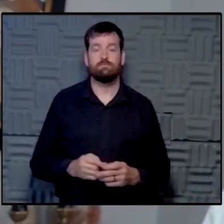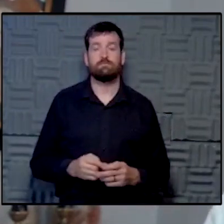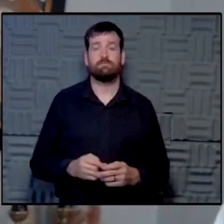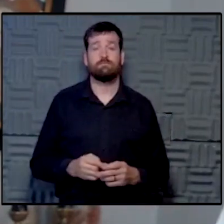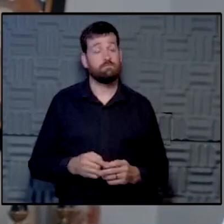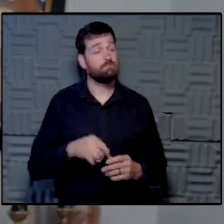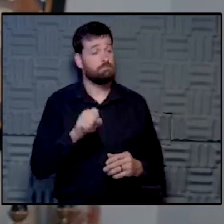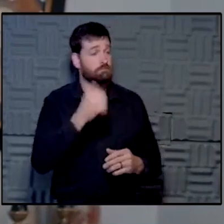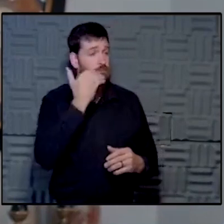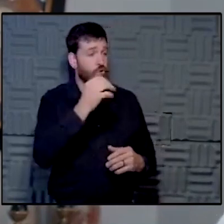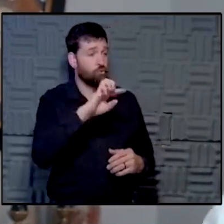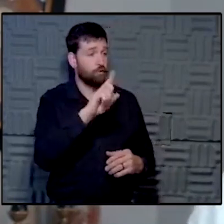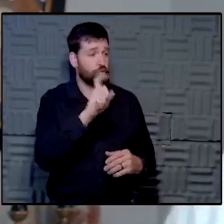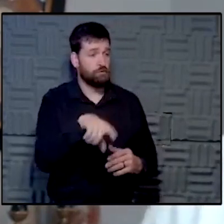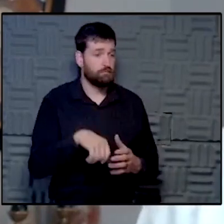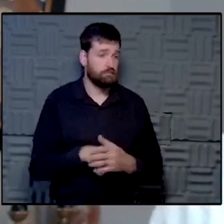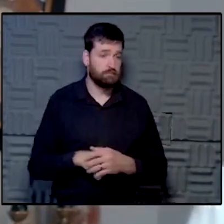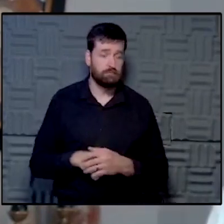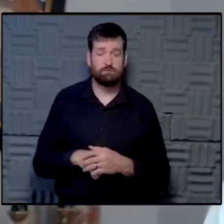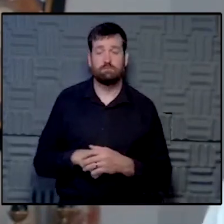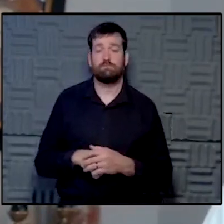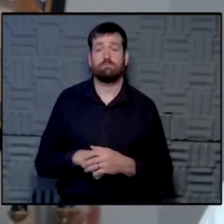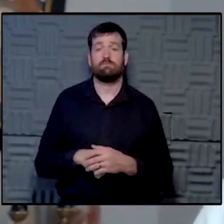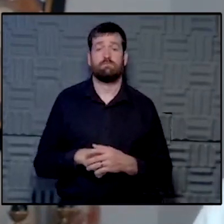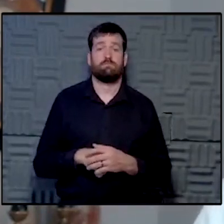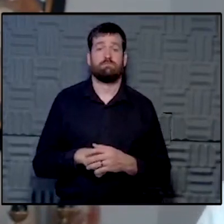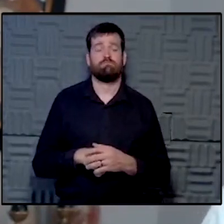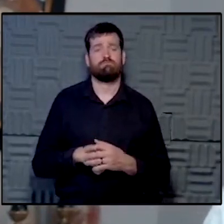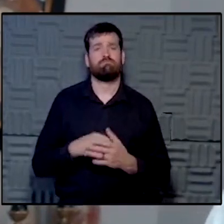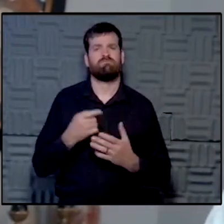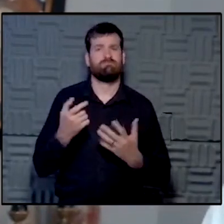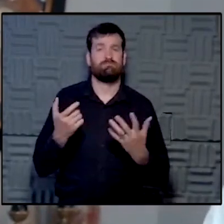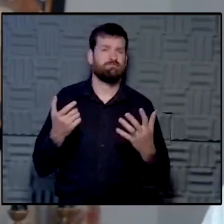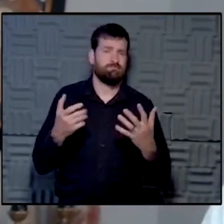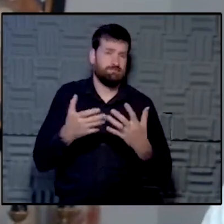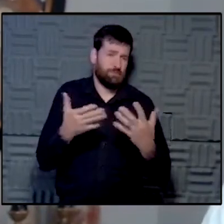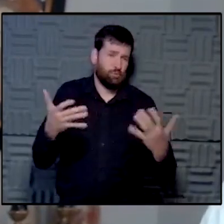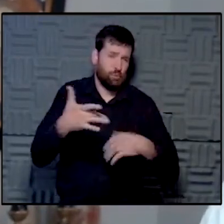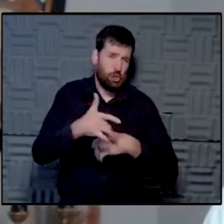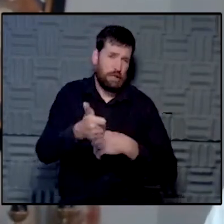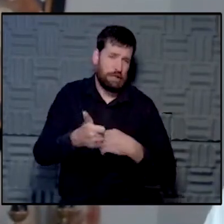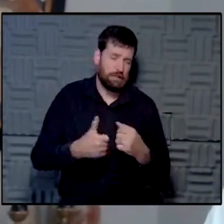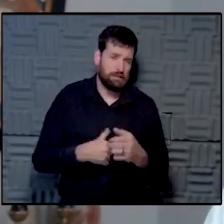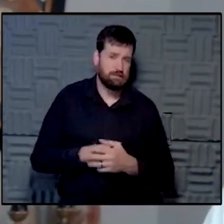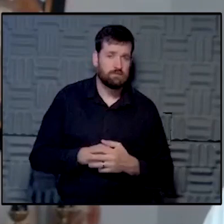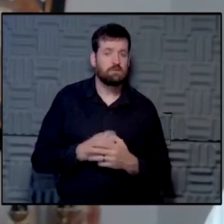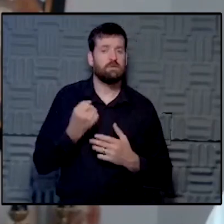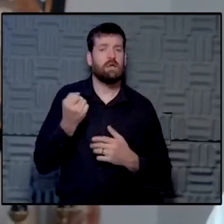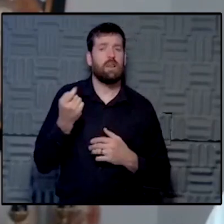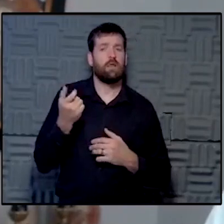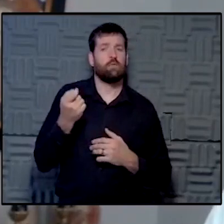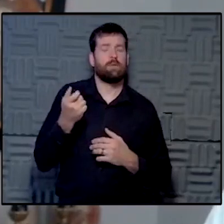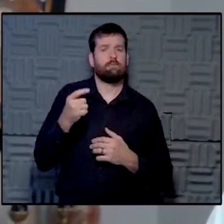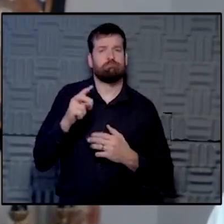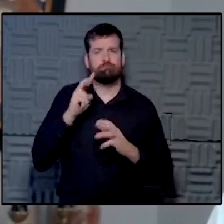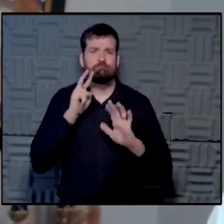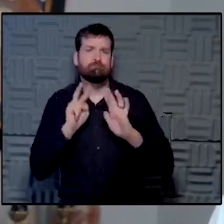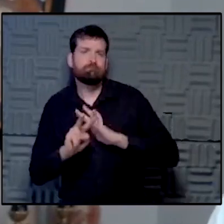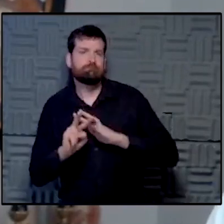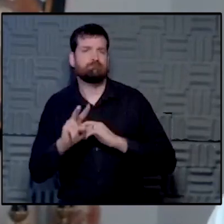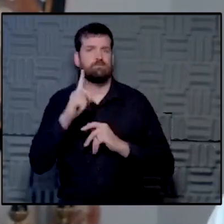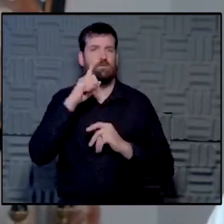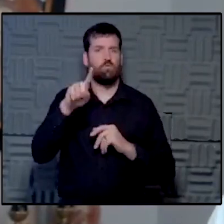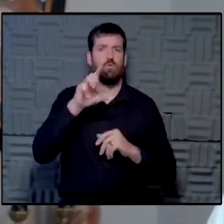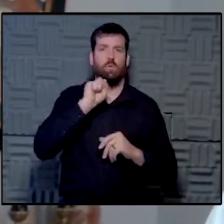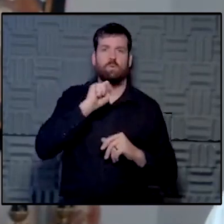Yeah, real good question. What will be the overall impact? And it's a little bit too soon to know. We got a little peek at that with 16 to 18-year-olds. We